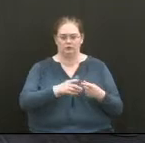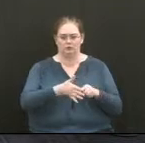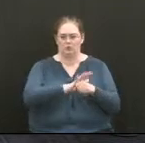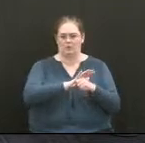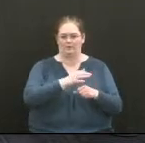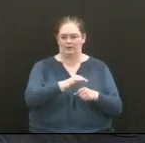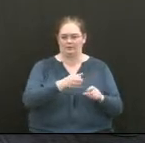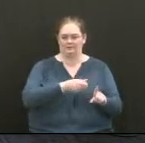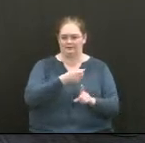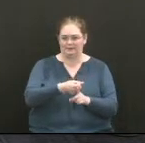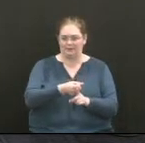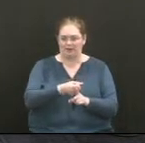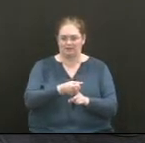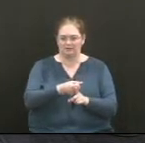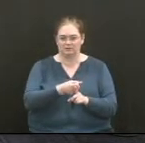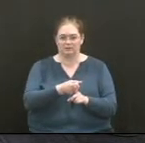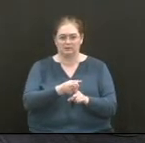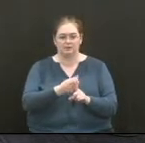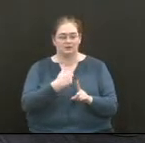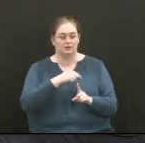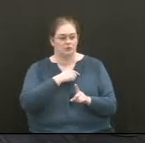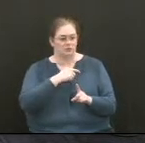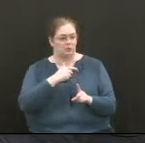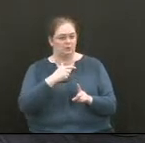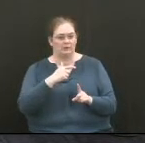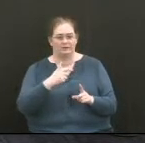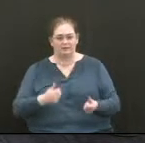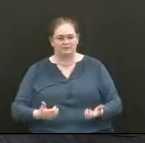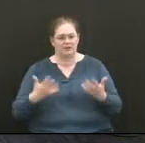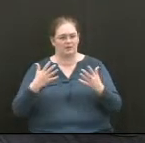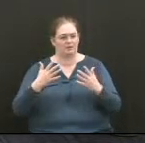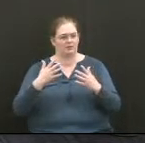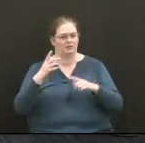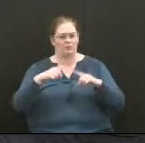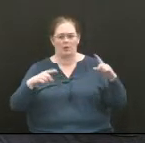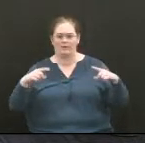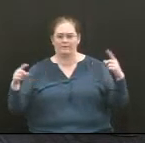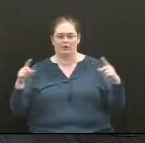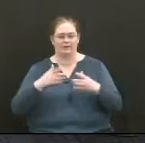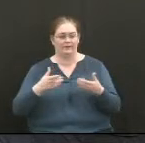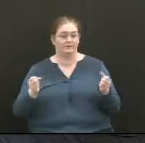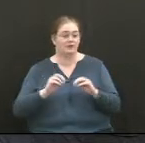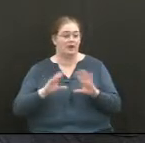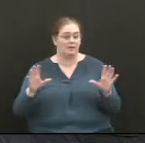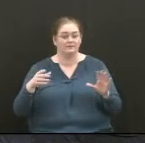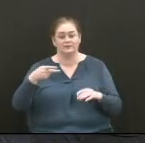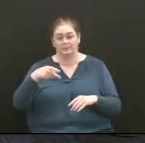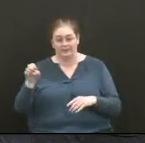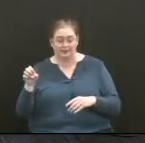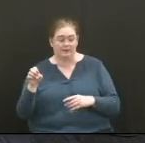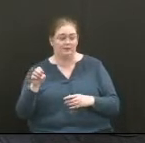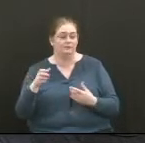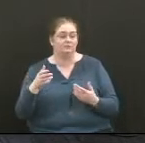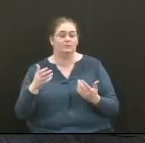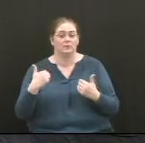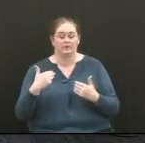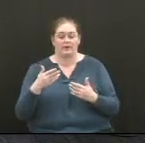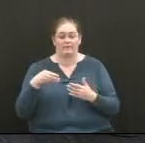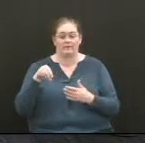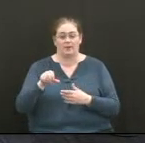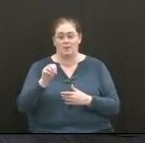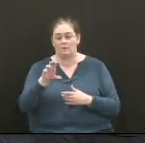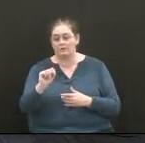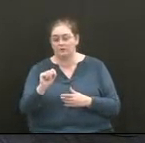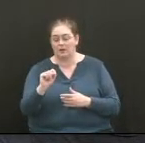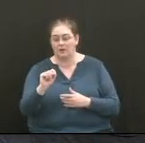COVID-19, its impact. And so we have been spending it on a wide variety of things, just obviously PPE. We've been having to pay